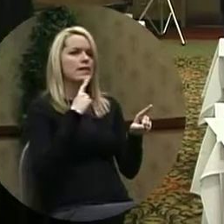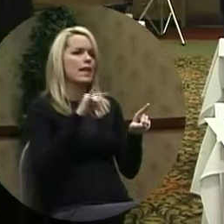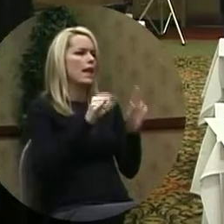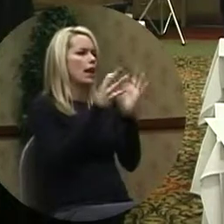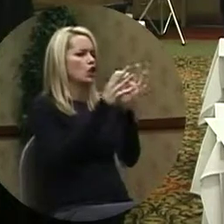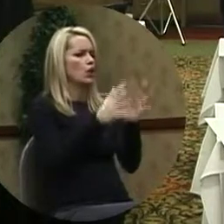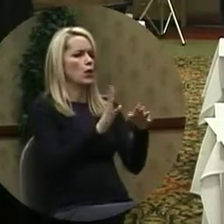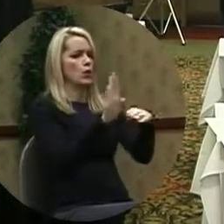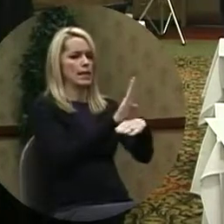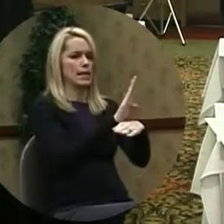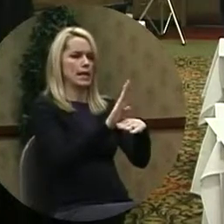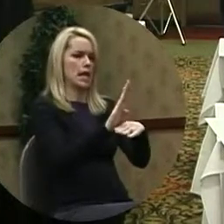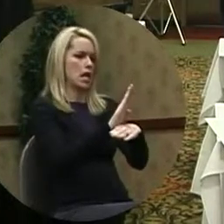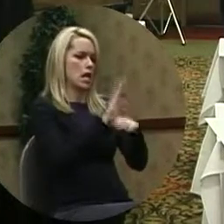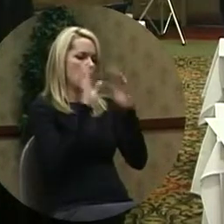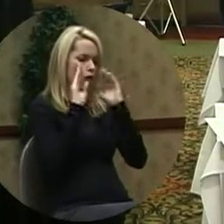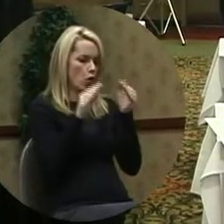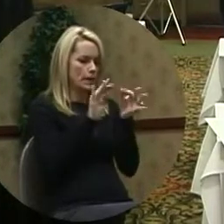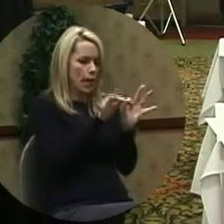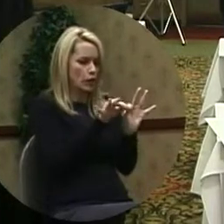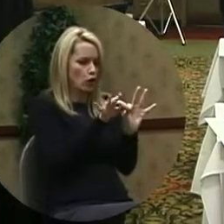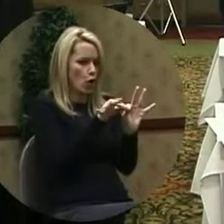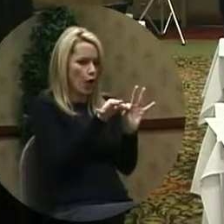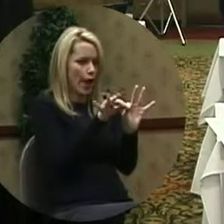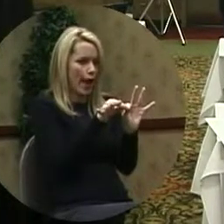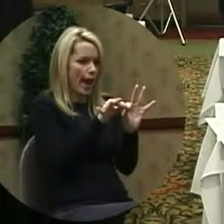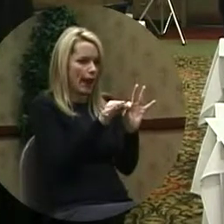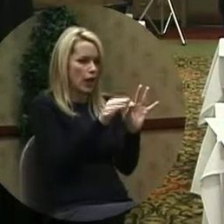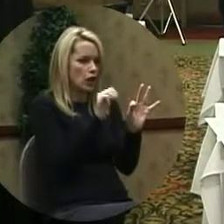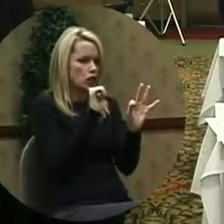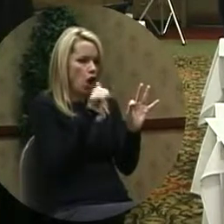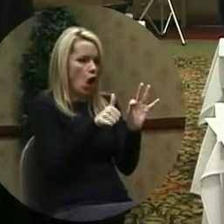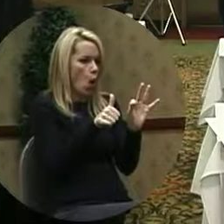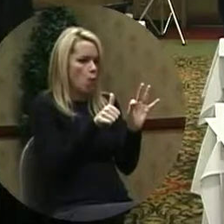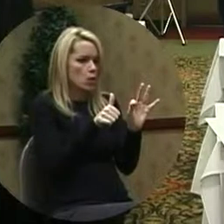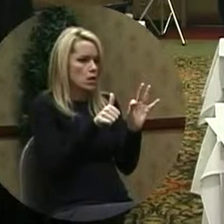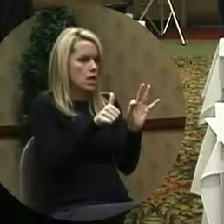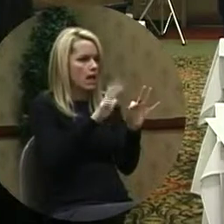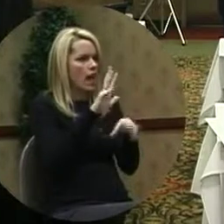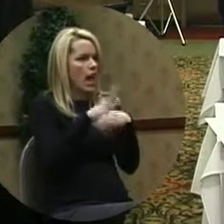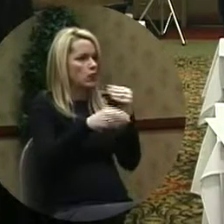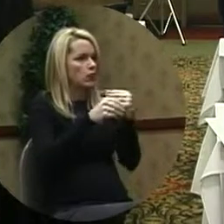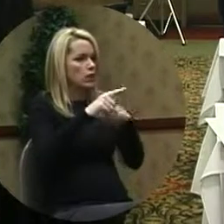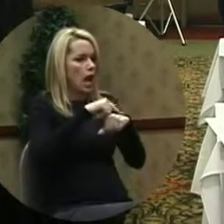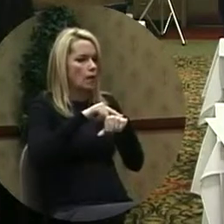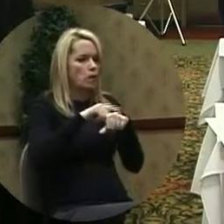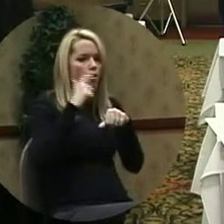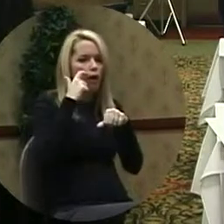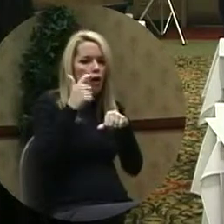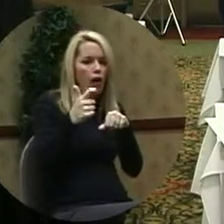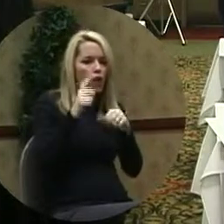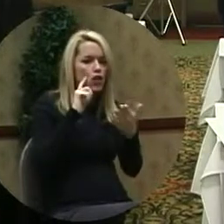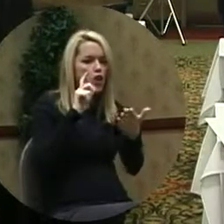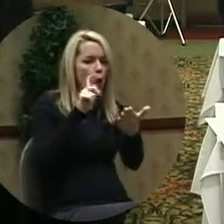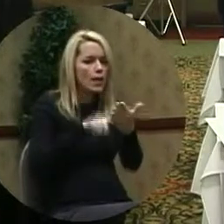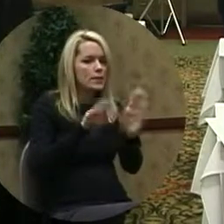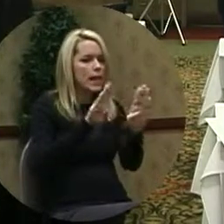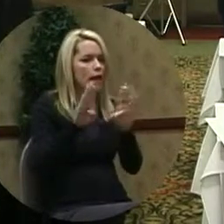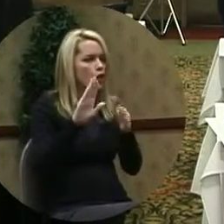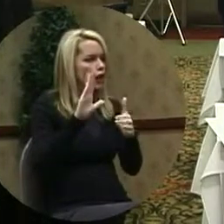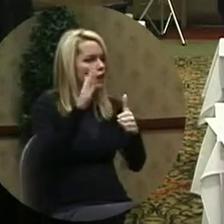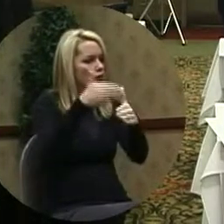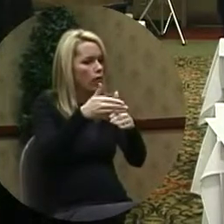busy interpreting and don't really have a lot of time to be recording behaviors or to do behavioral